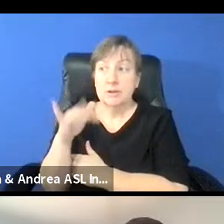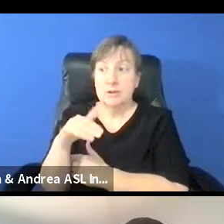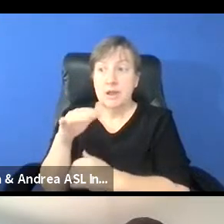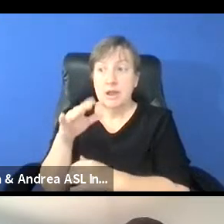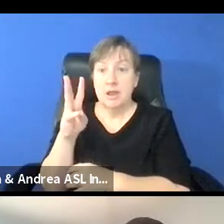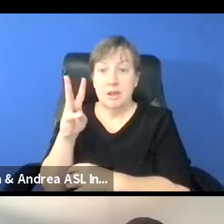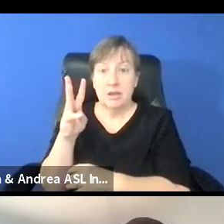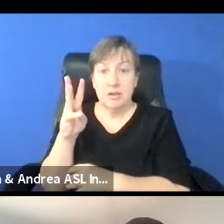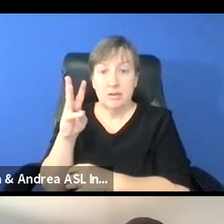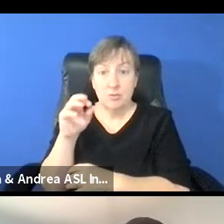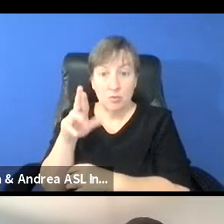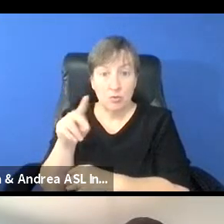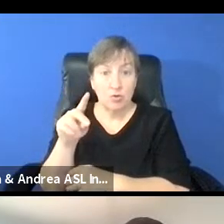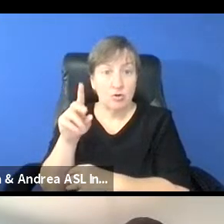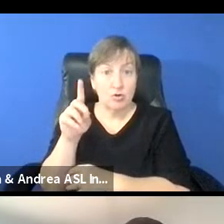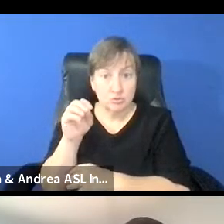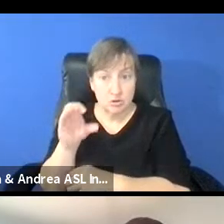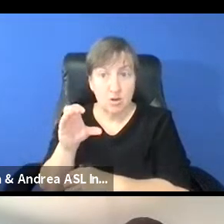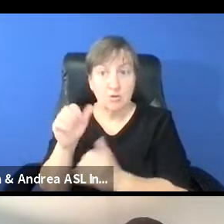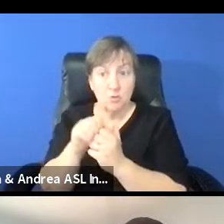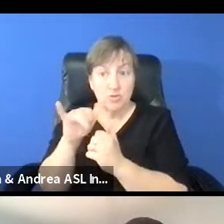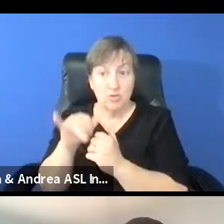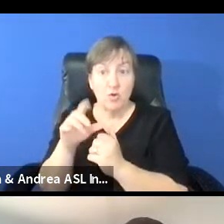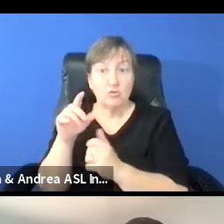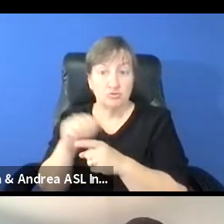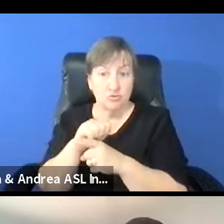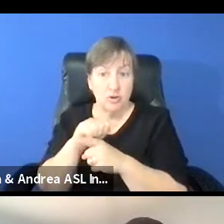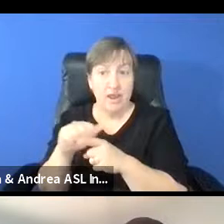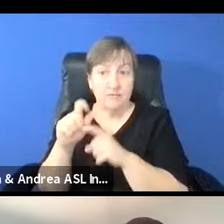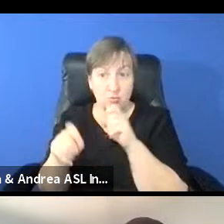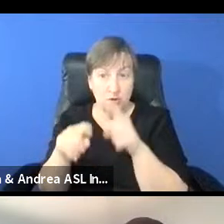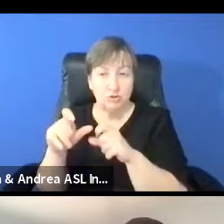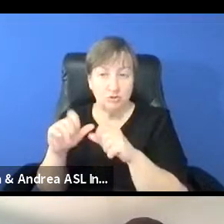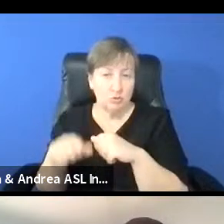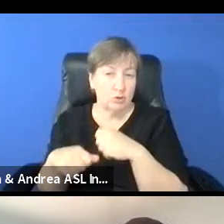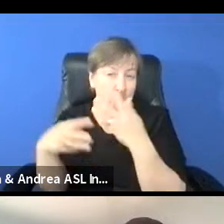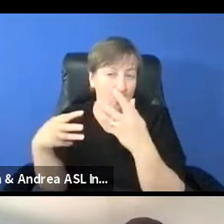document with those draft questions. So you'll want to pull that up